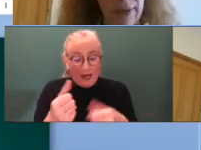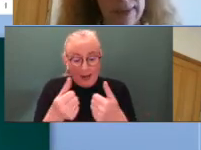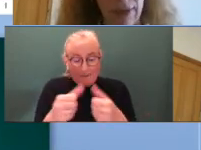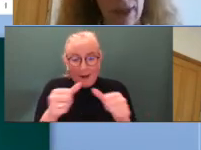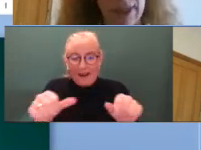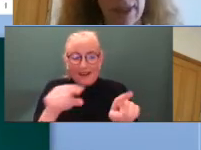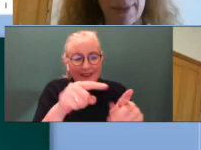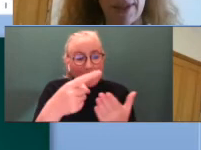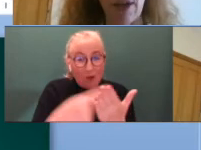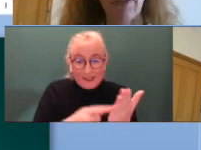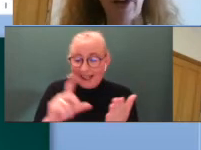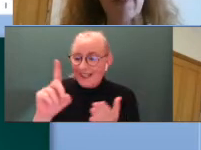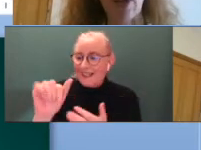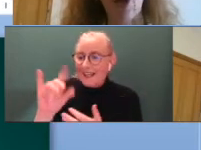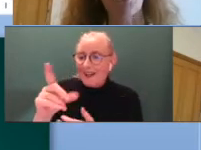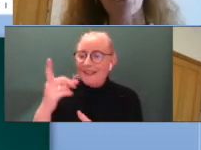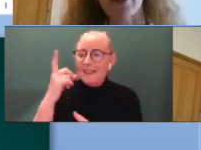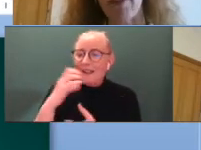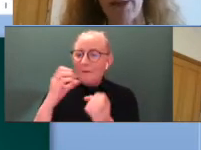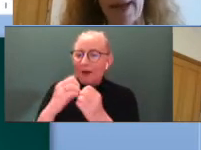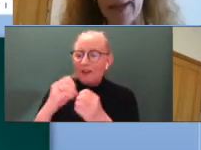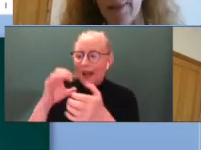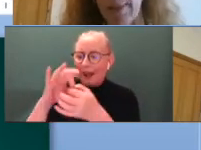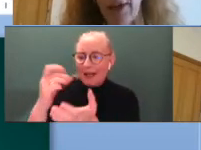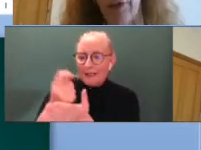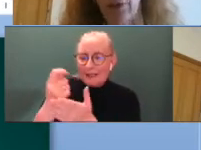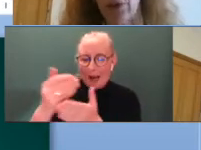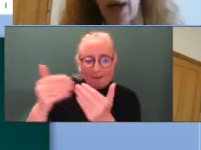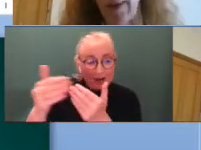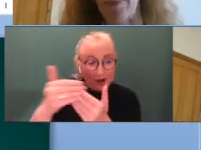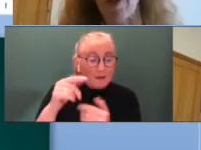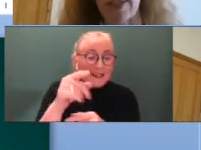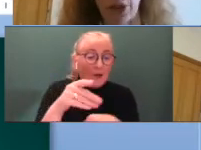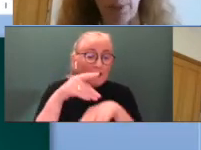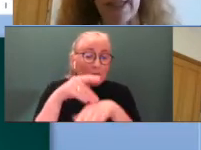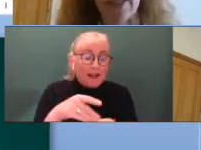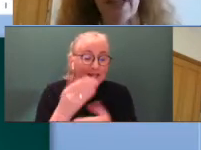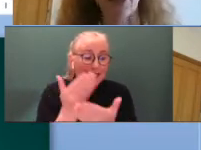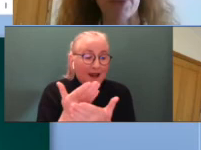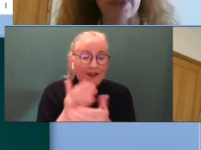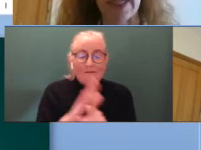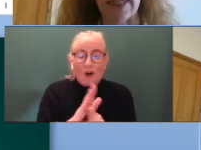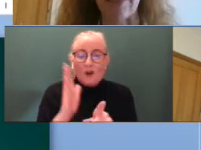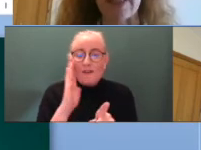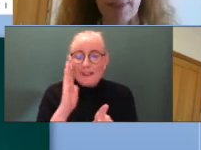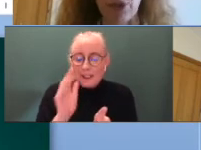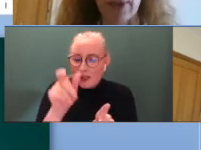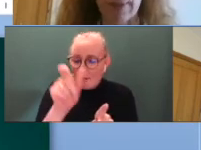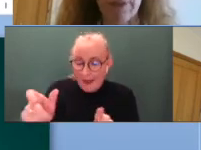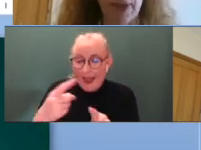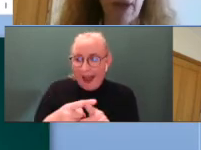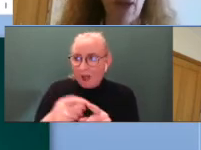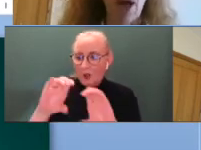as David outlined in terms of the timeframes, but also about the pent up demand for residential places and community living